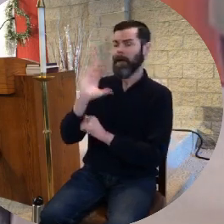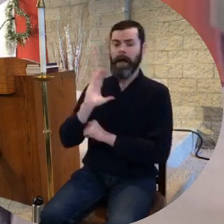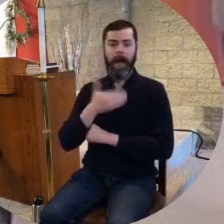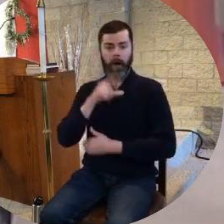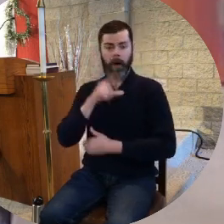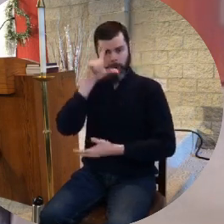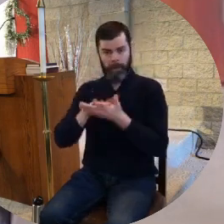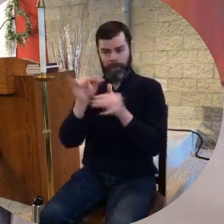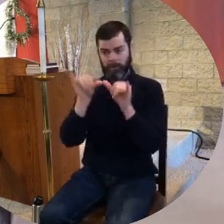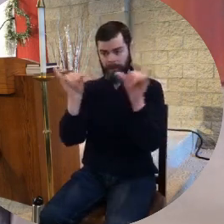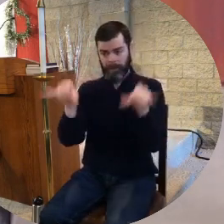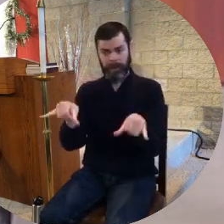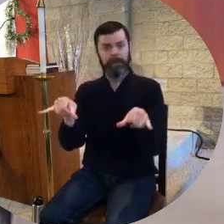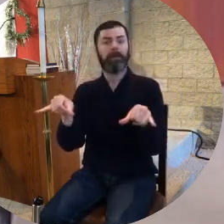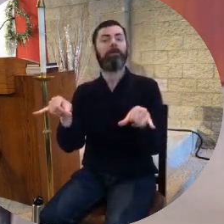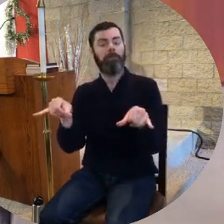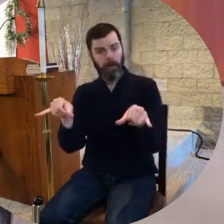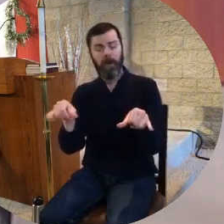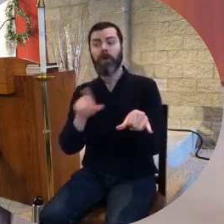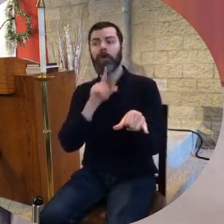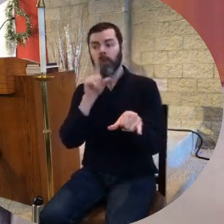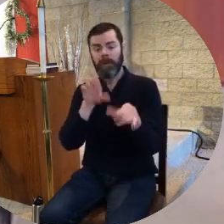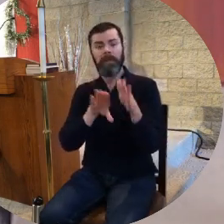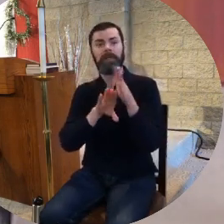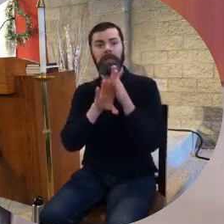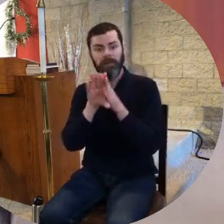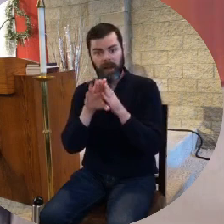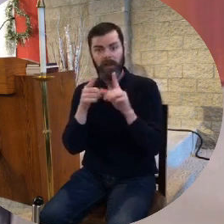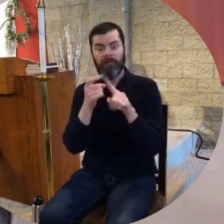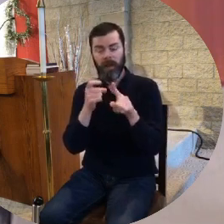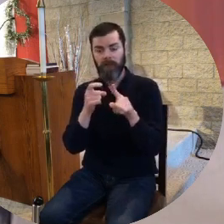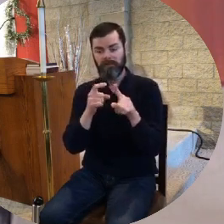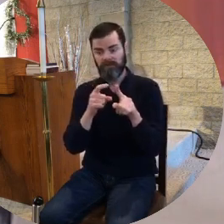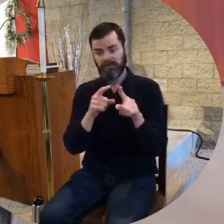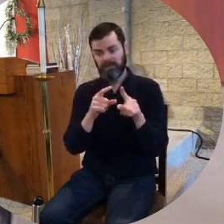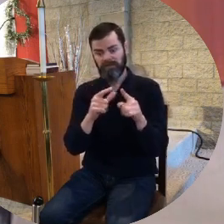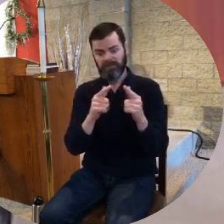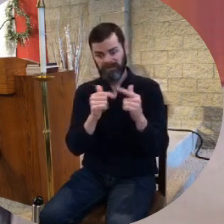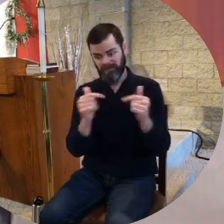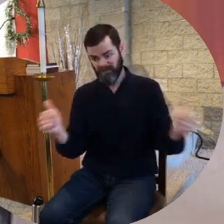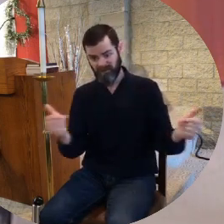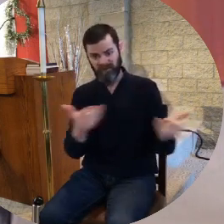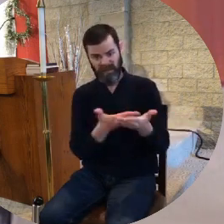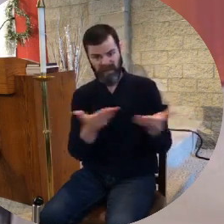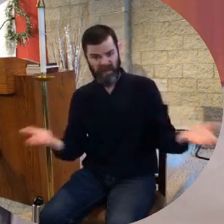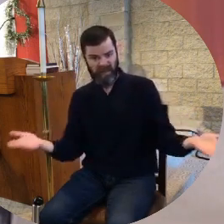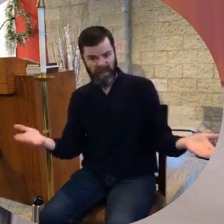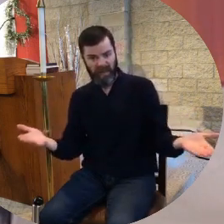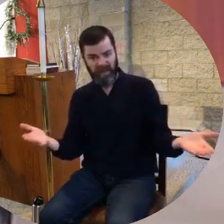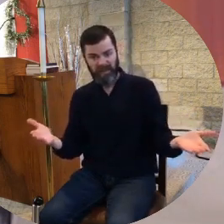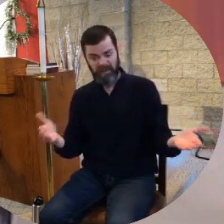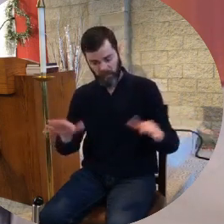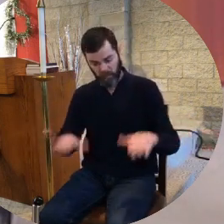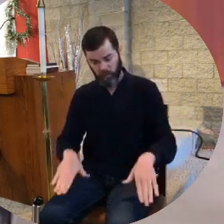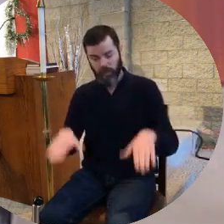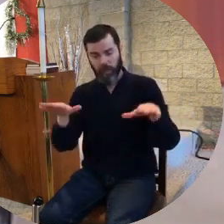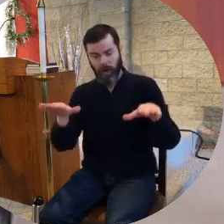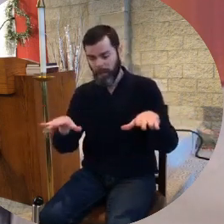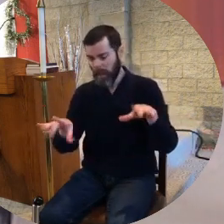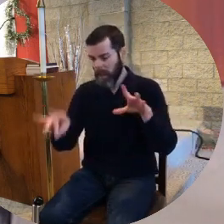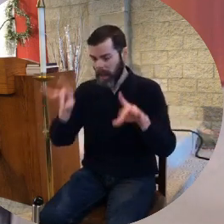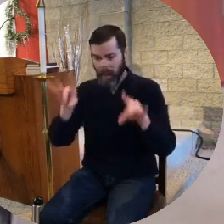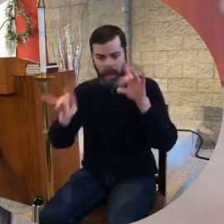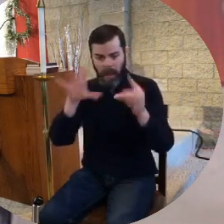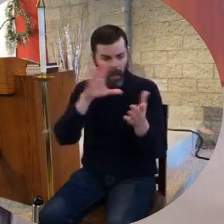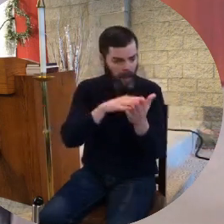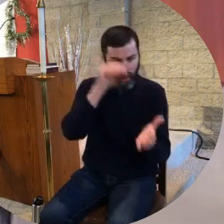belief system came along with a lot of different ways they came along, but most of us picked up these beliefs as children along the way. We added things to them.